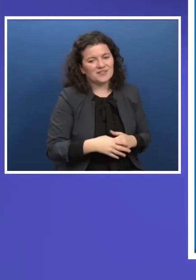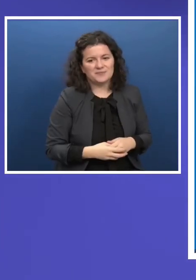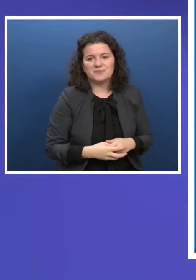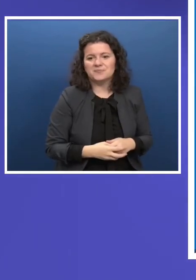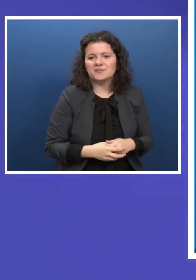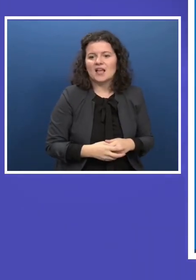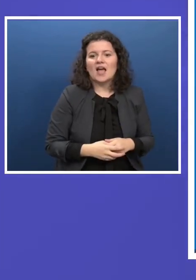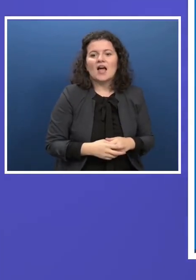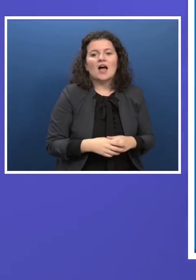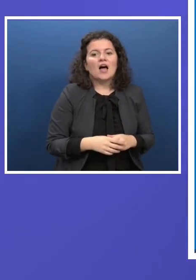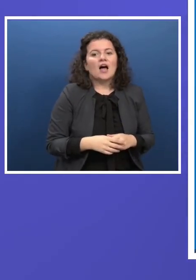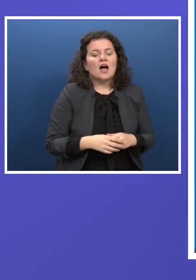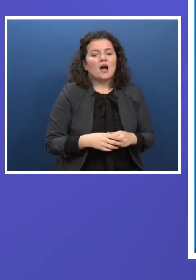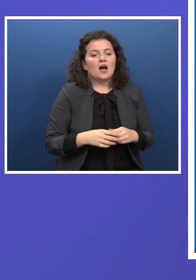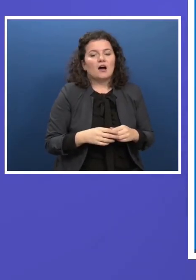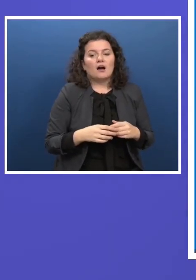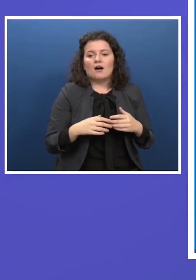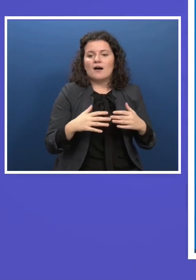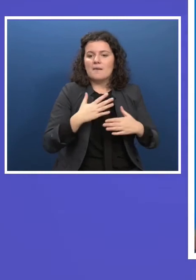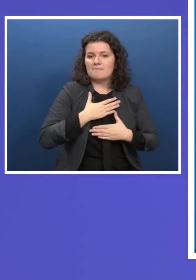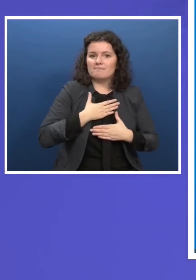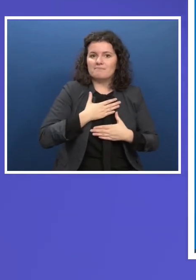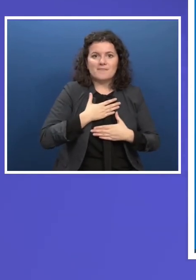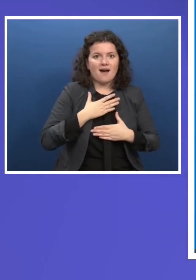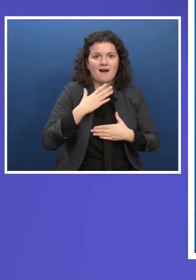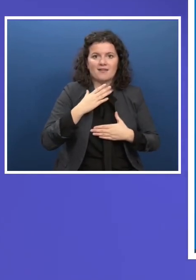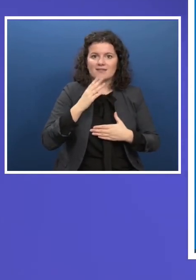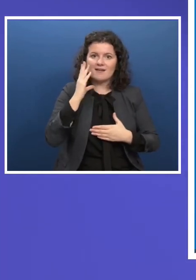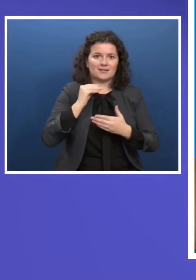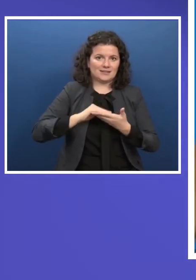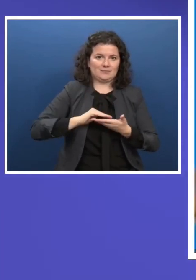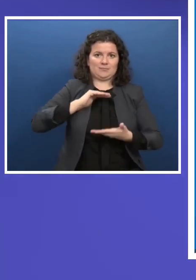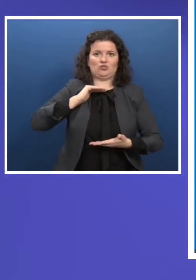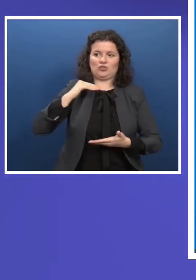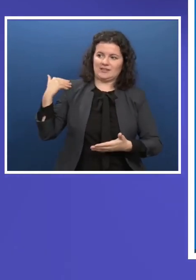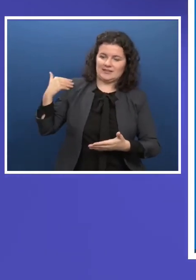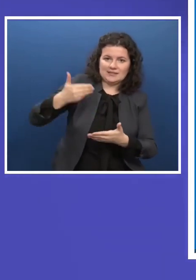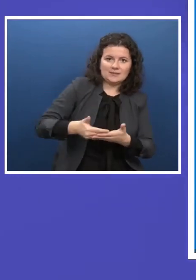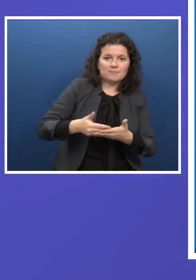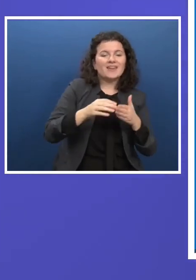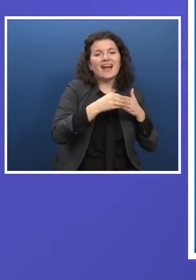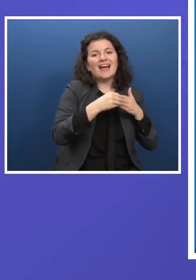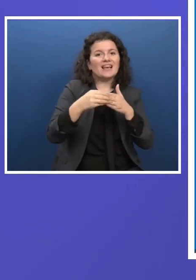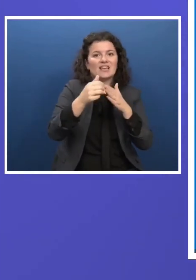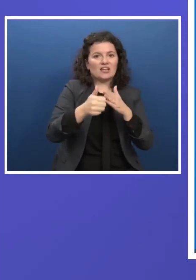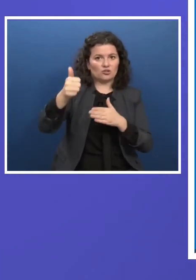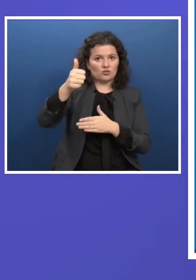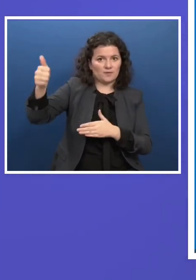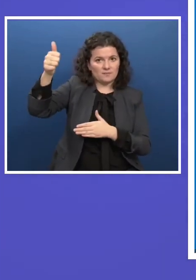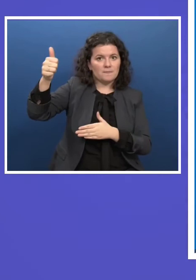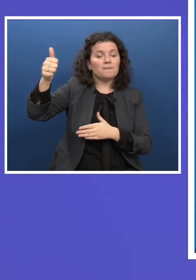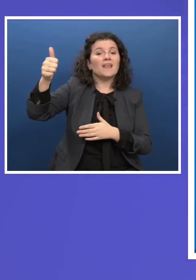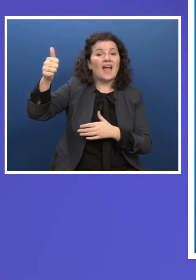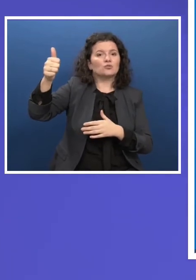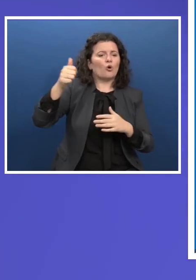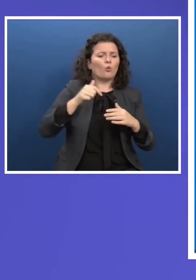experience and is that at the leadership level, it's the last mile of gender inequality that's very difficult